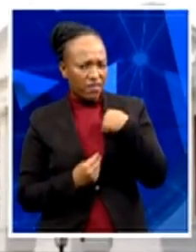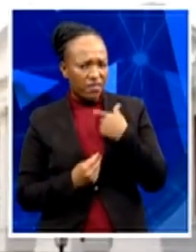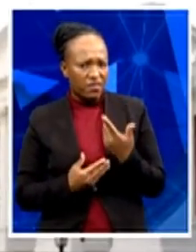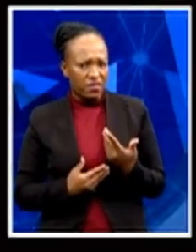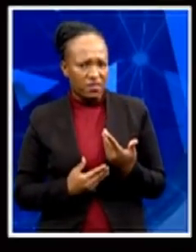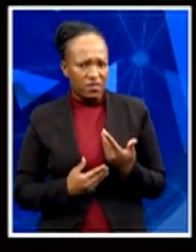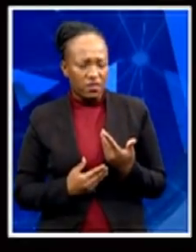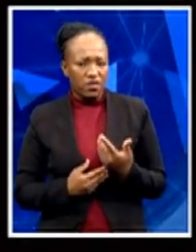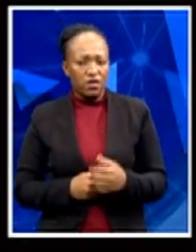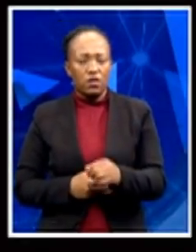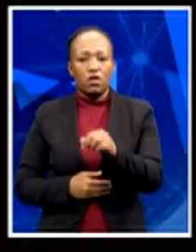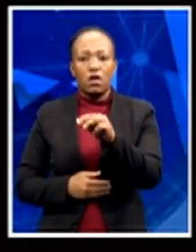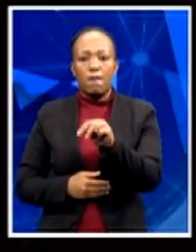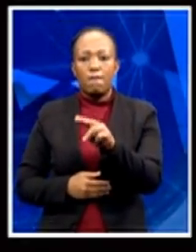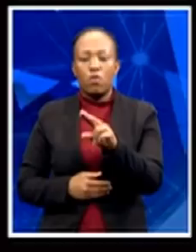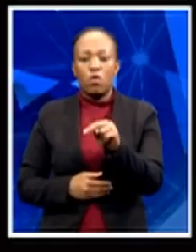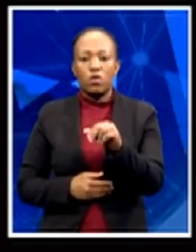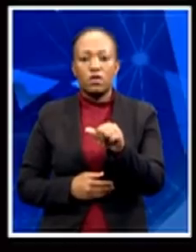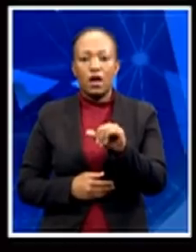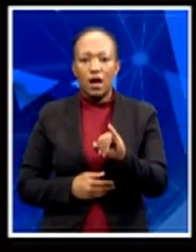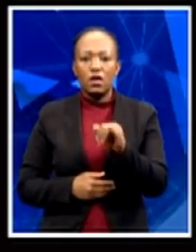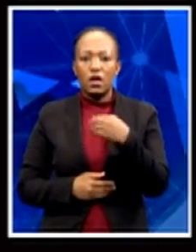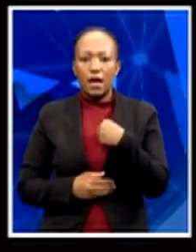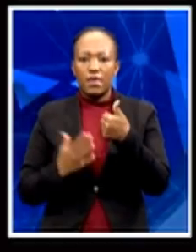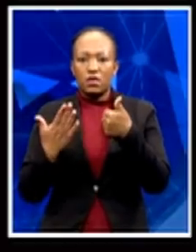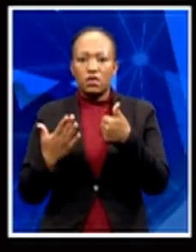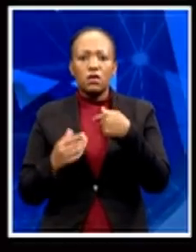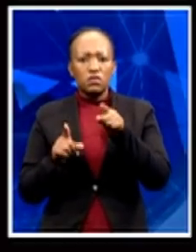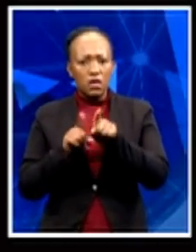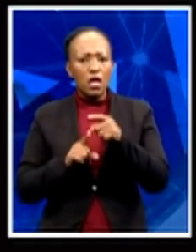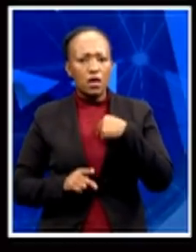I also raised my hand, Chairperson. I raised my hand.